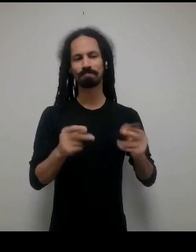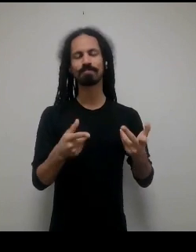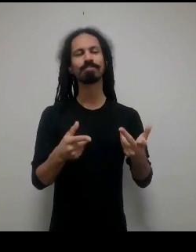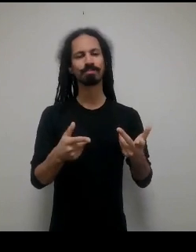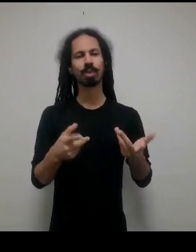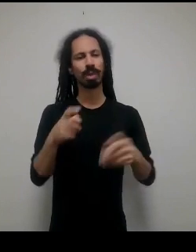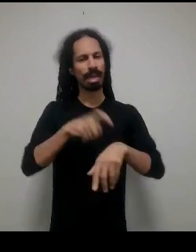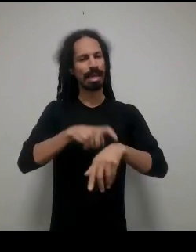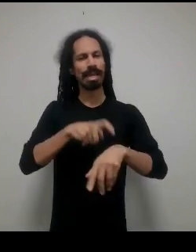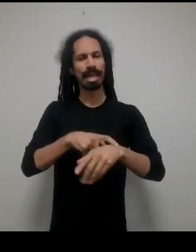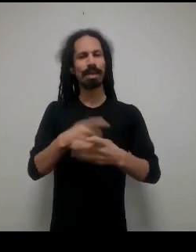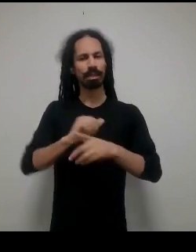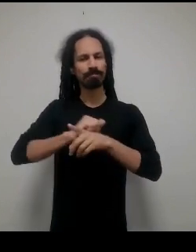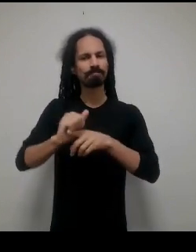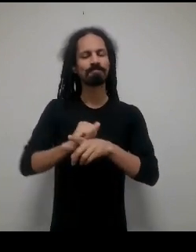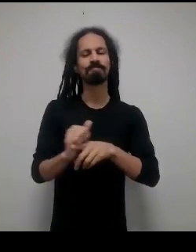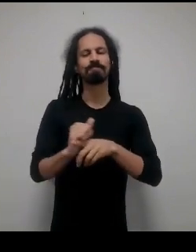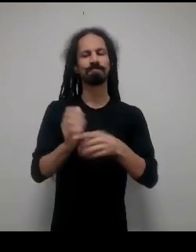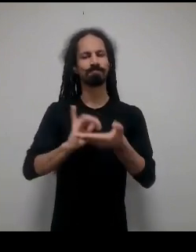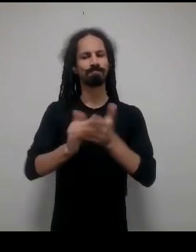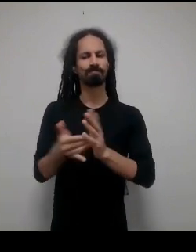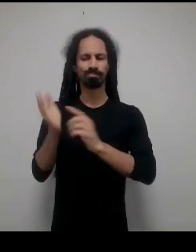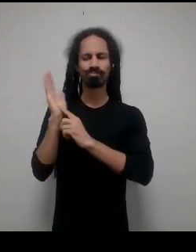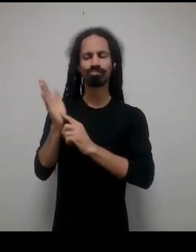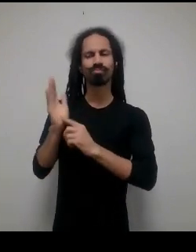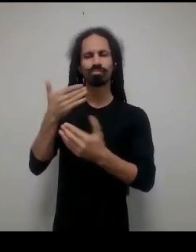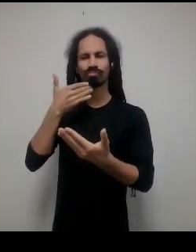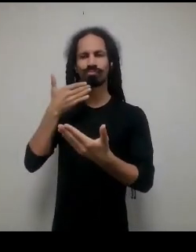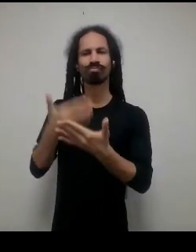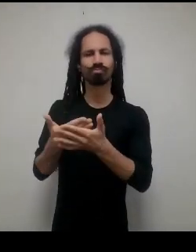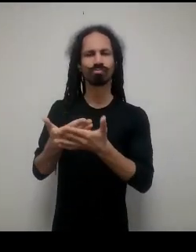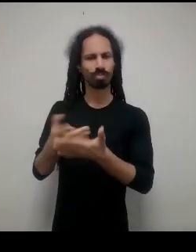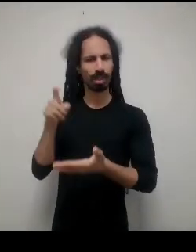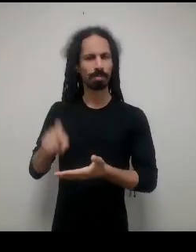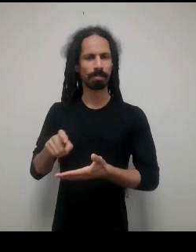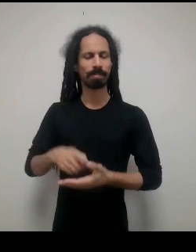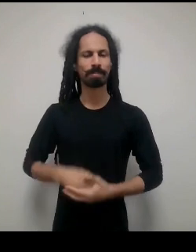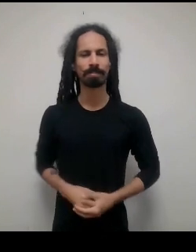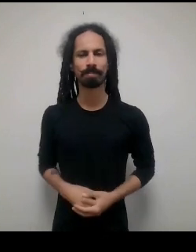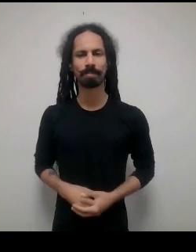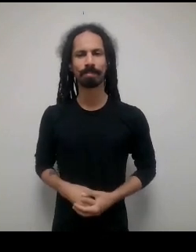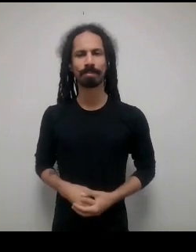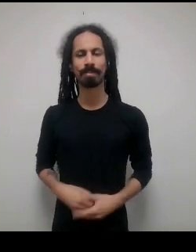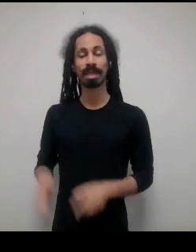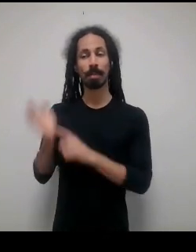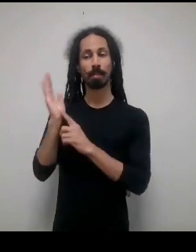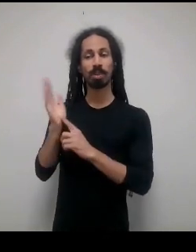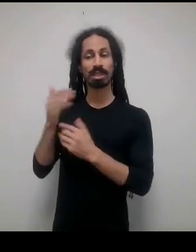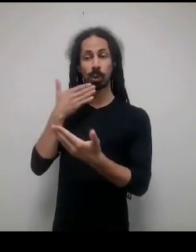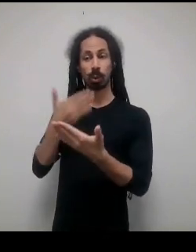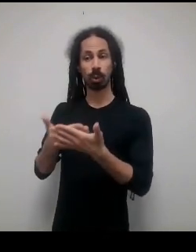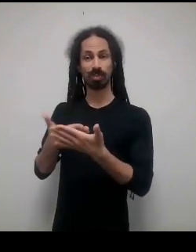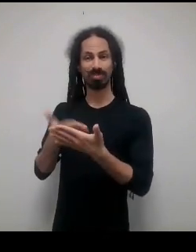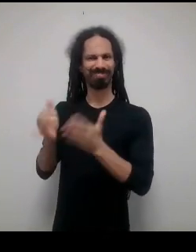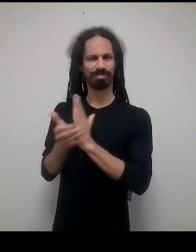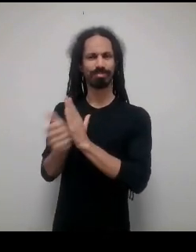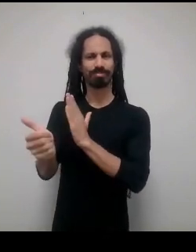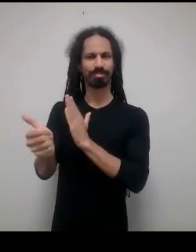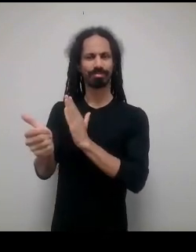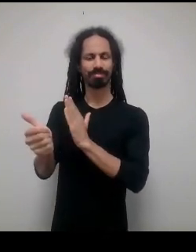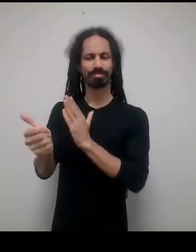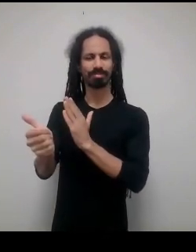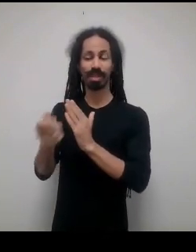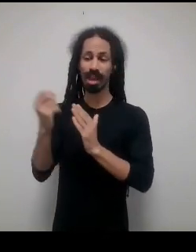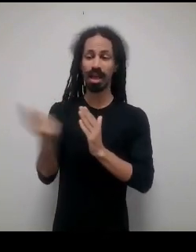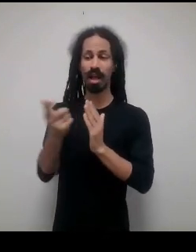content and delivery of what would be considered a good presentation. Presenting well is a skill, and a skill